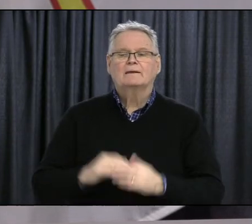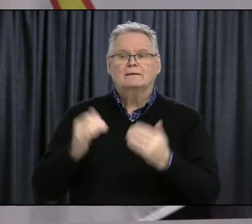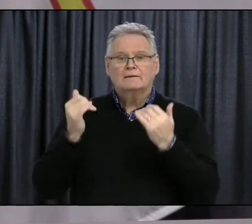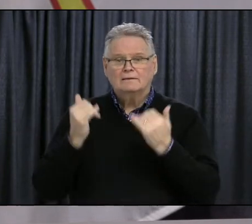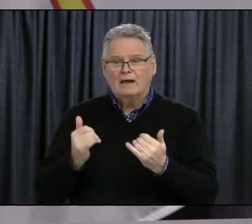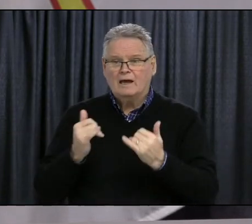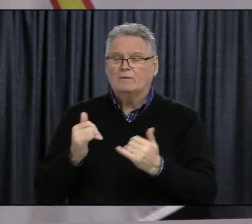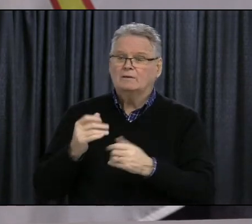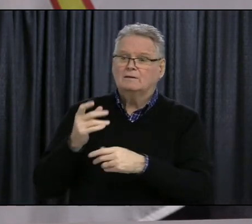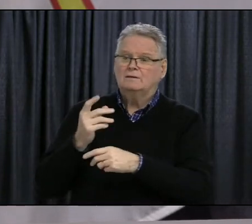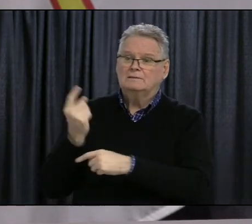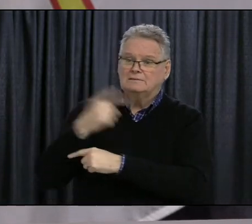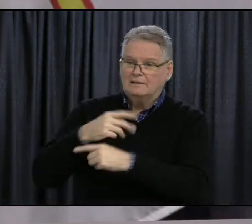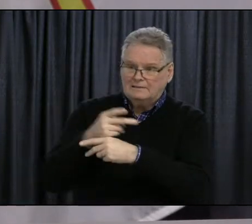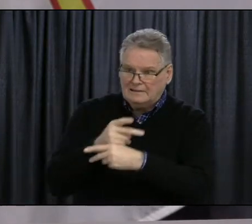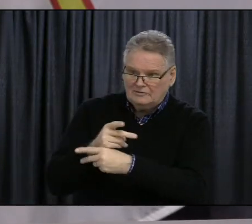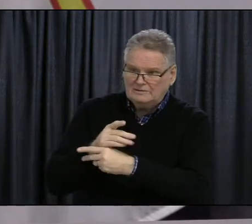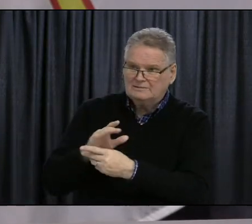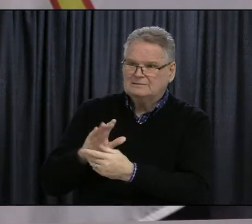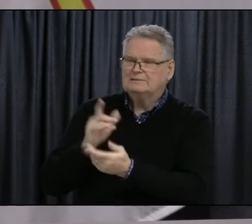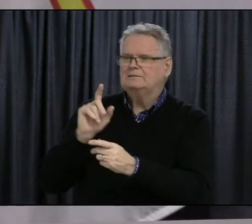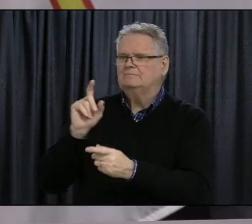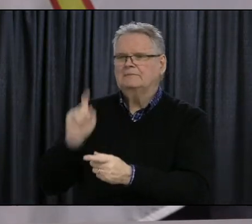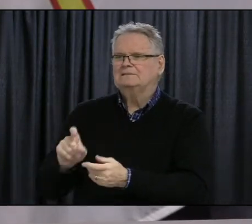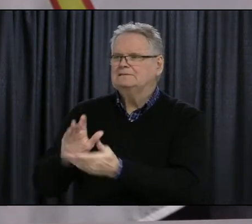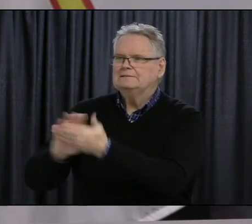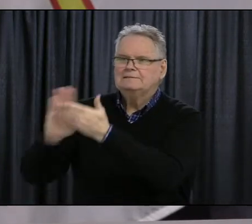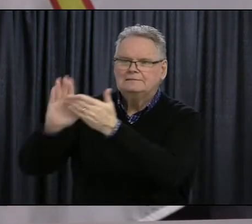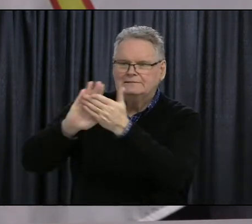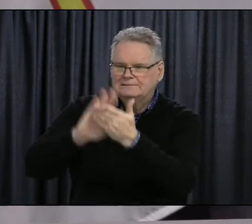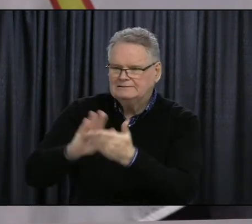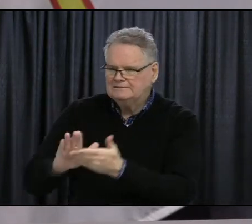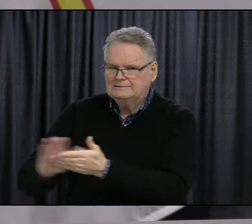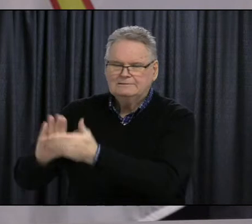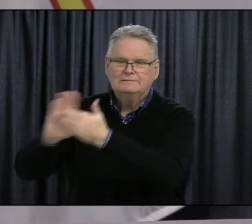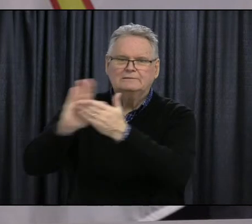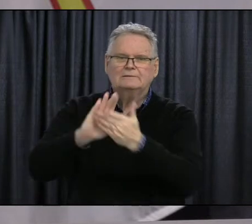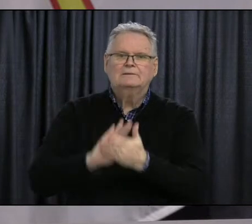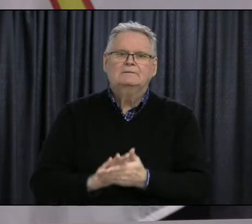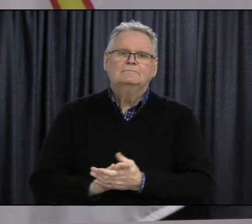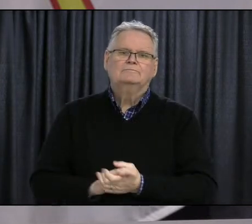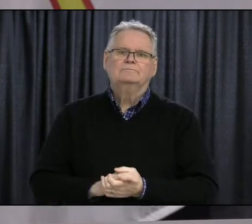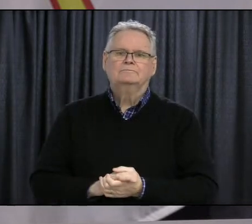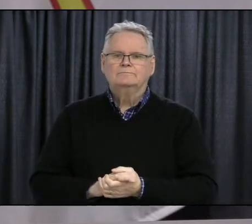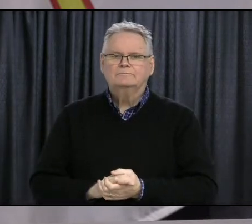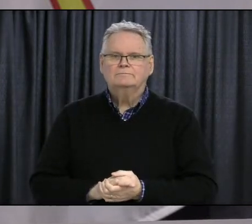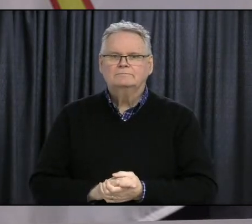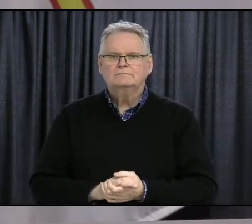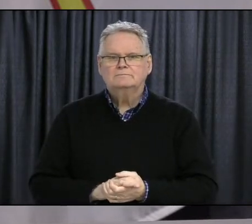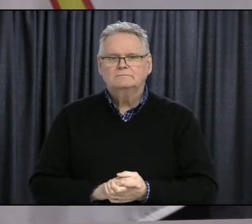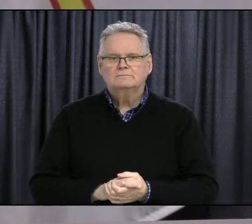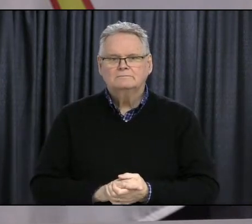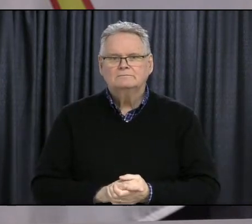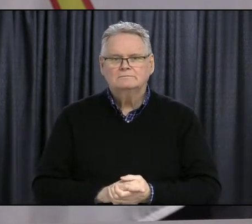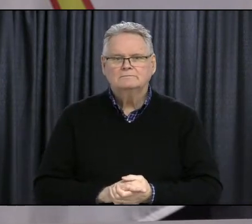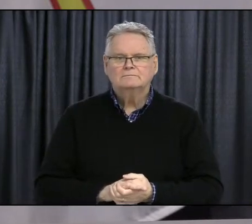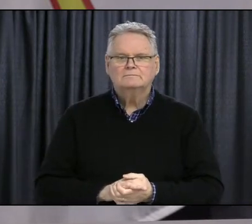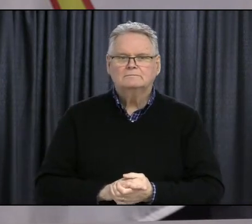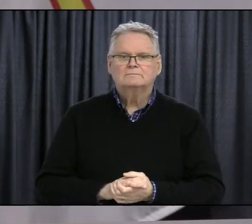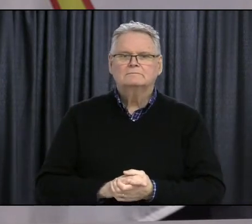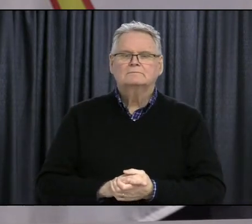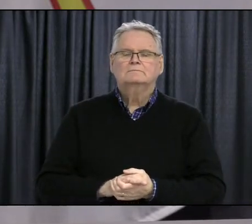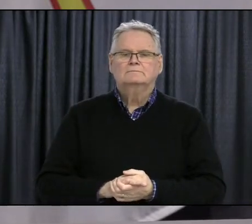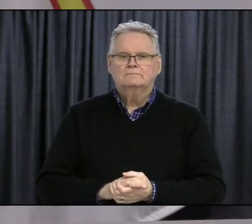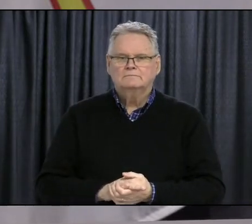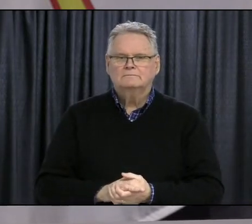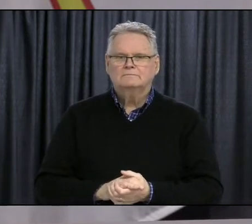contacts or the cohorts, will be tested as per our protocol. So